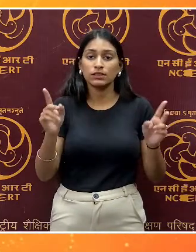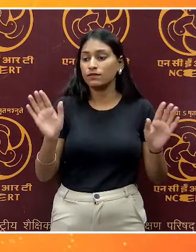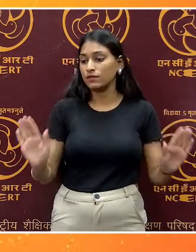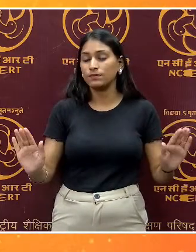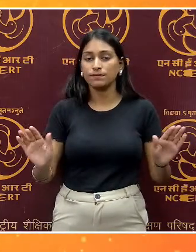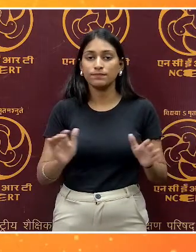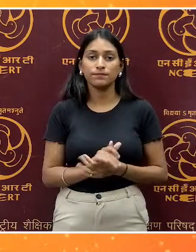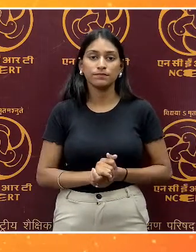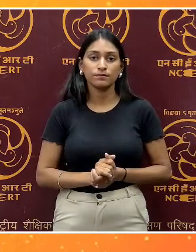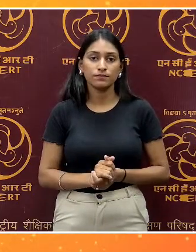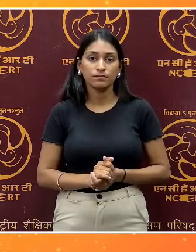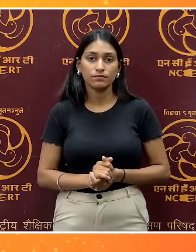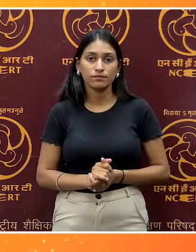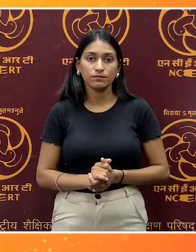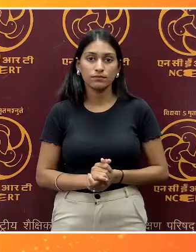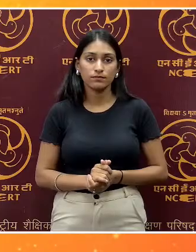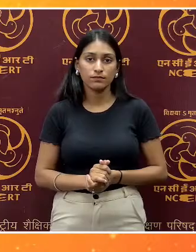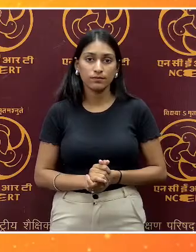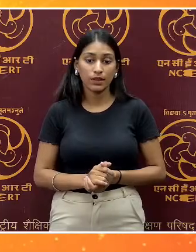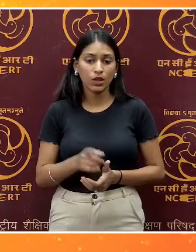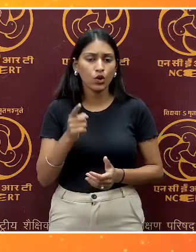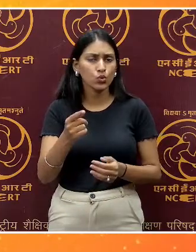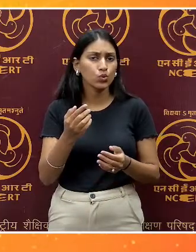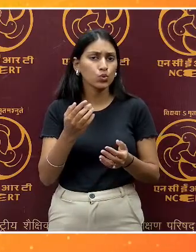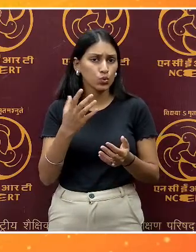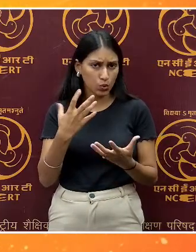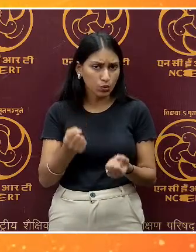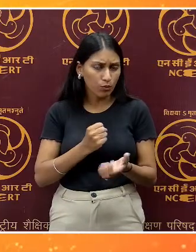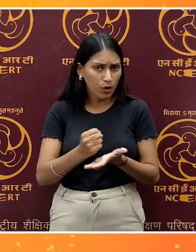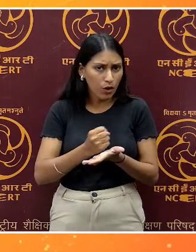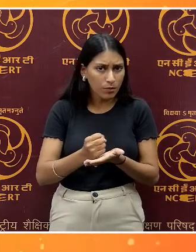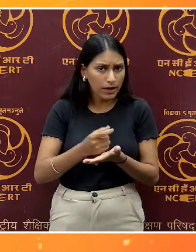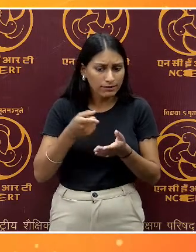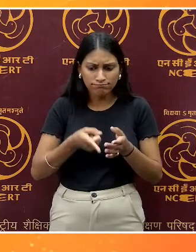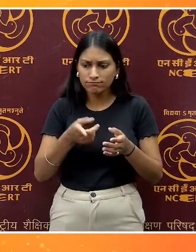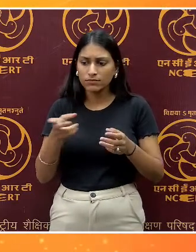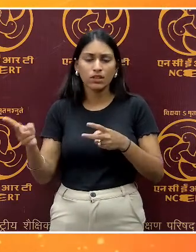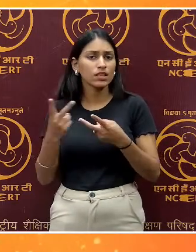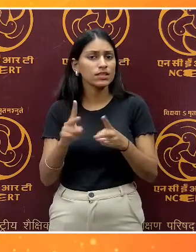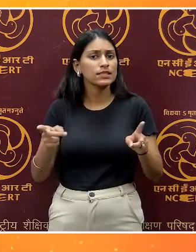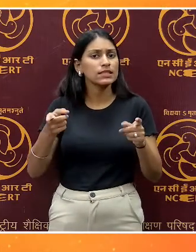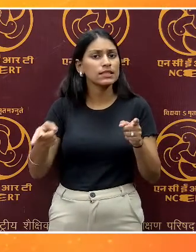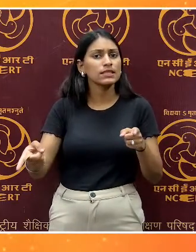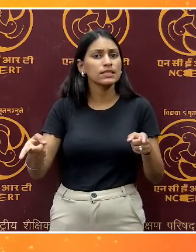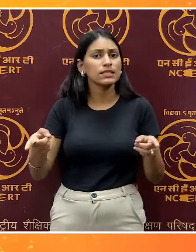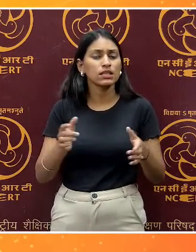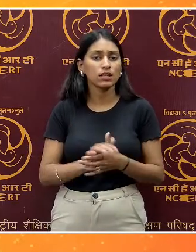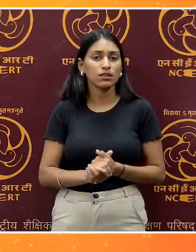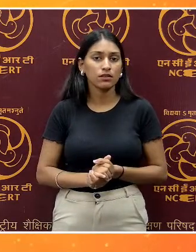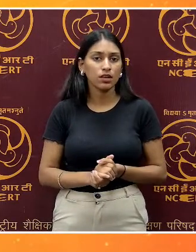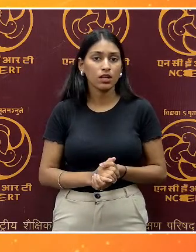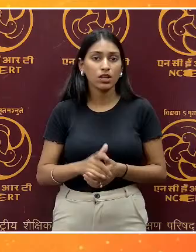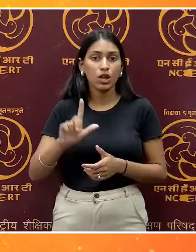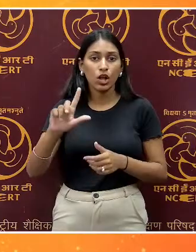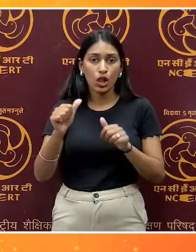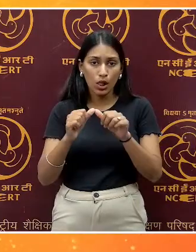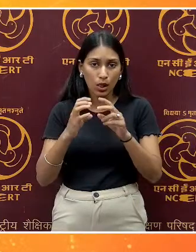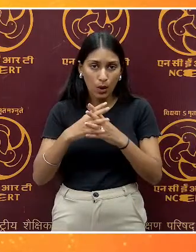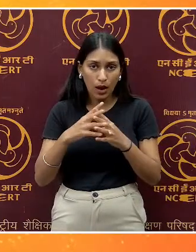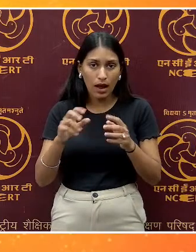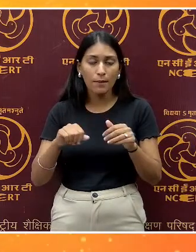Okay. So, if you compare triangle law application and parallelogram law application,